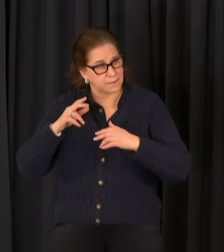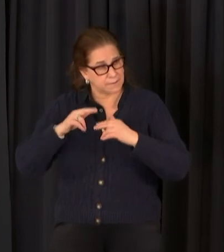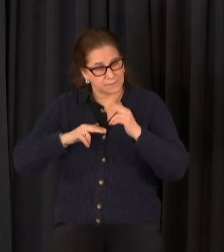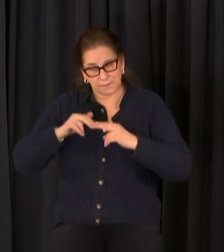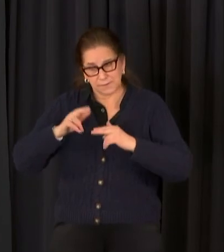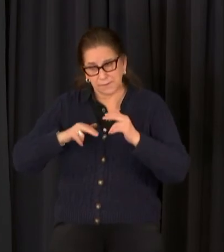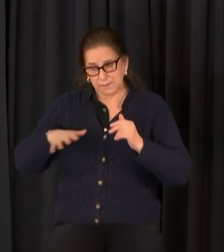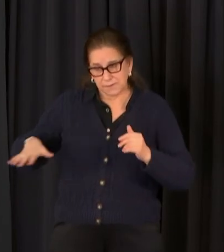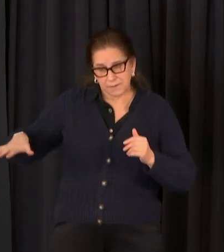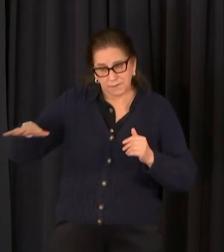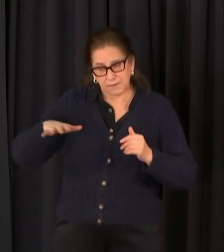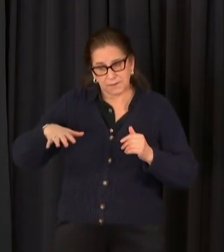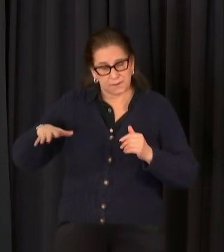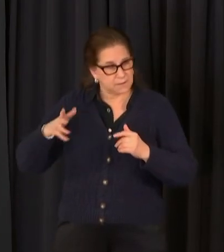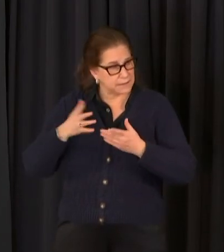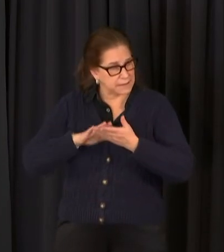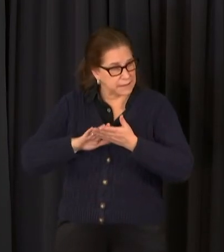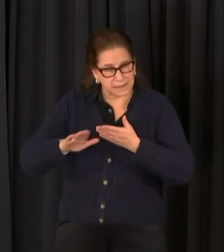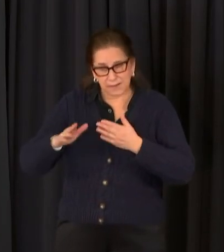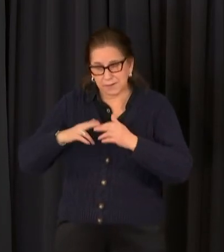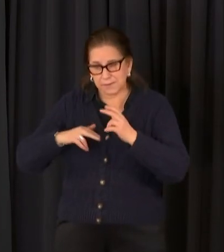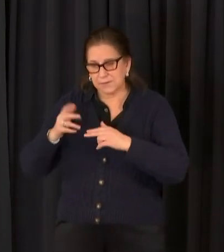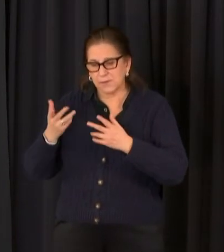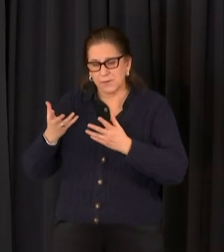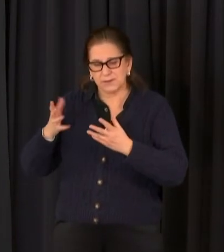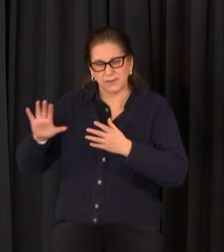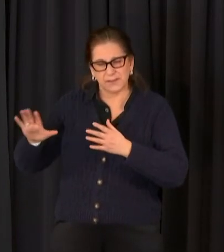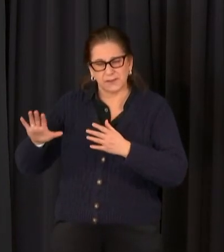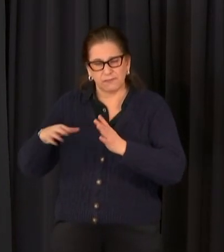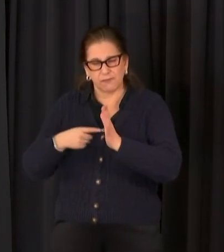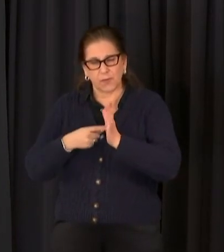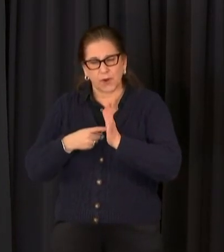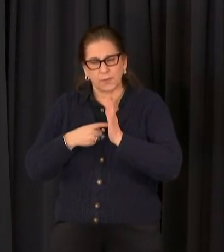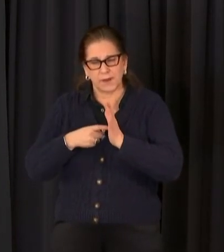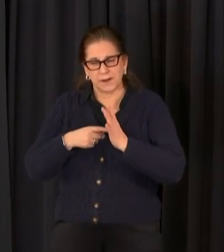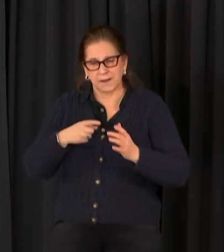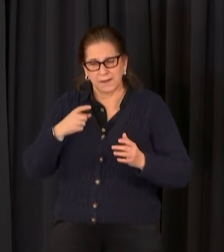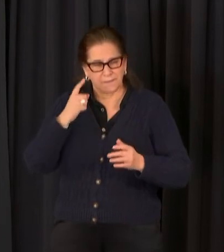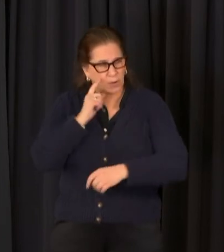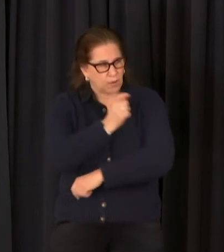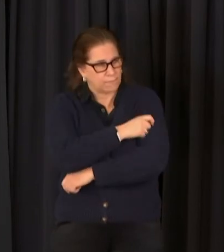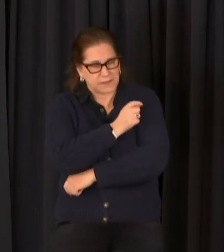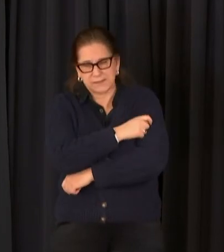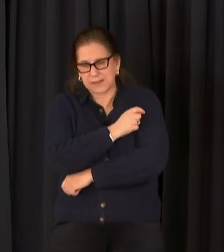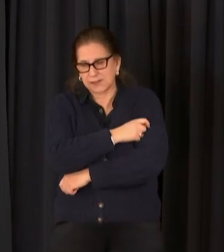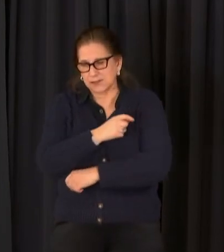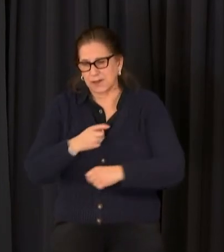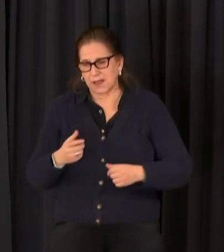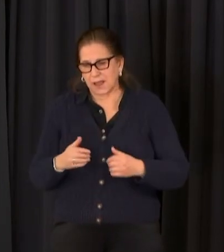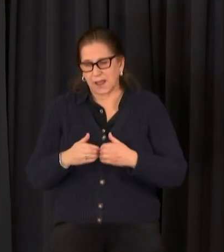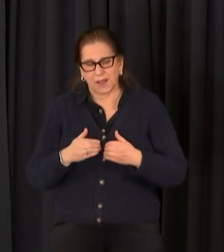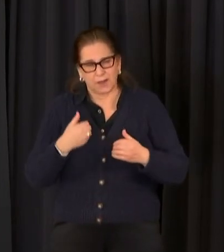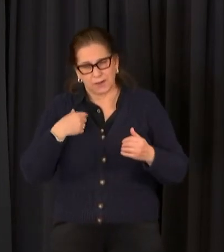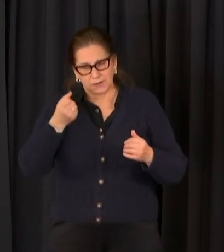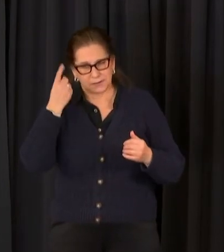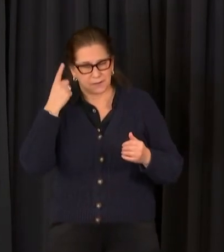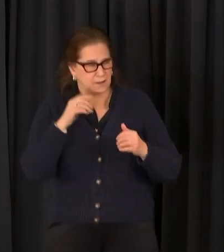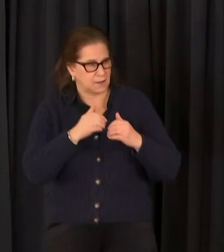order to play this role in the program, or storage or anything like that? And can you walk me through just the philosophy or the idea